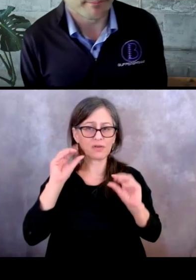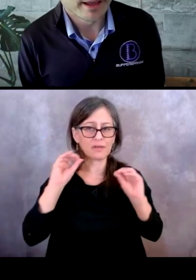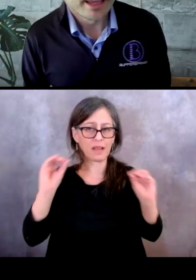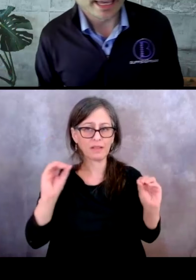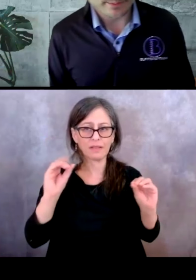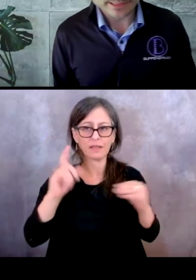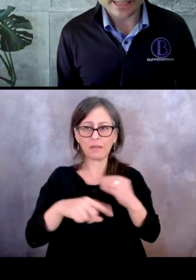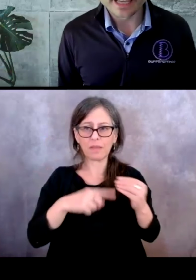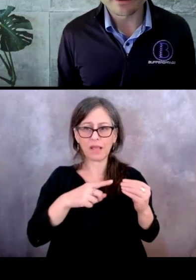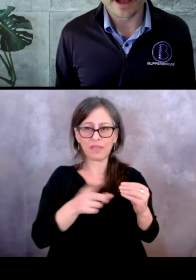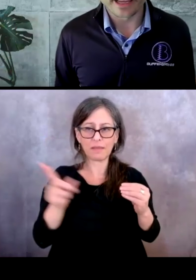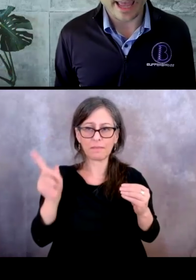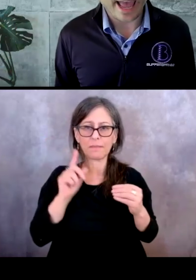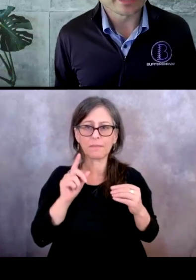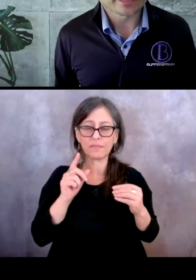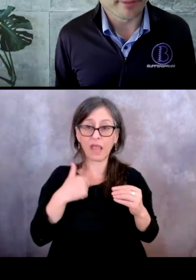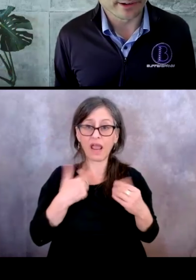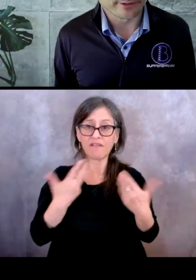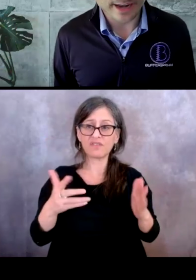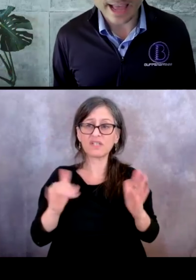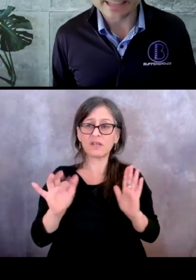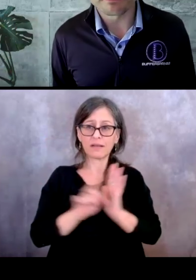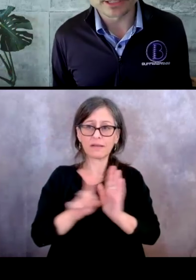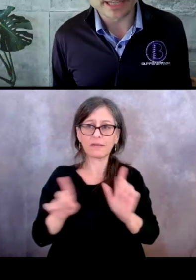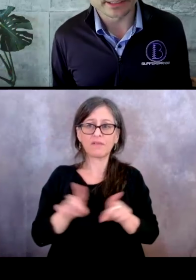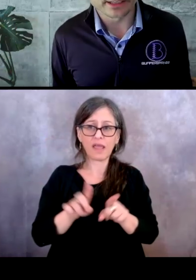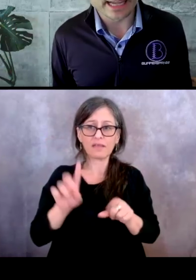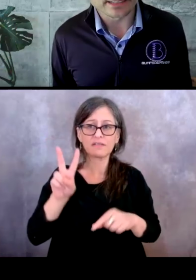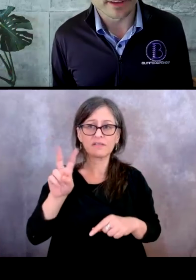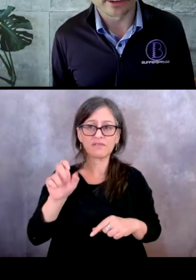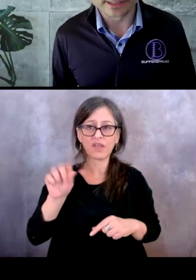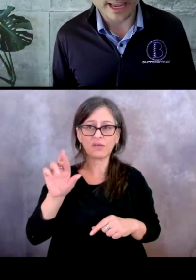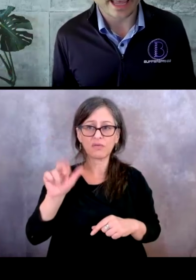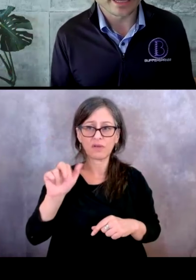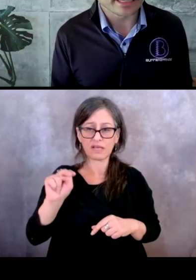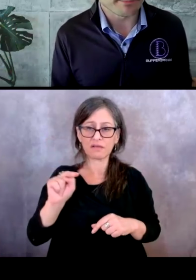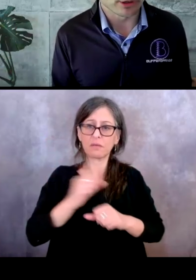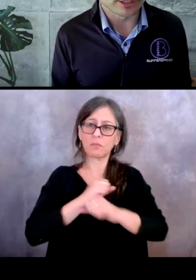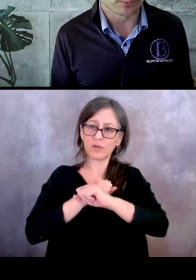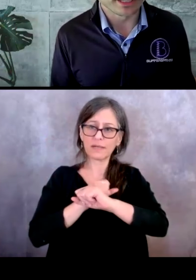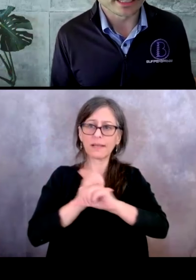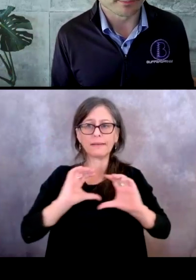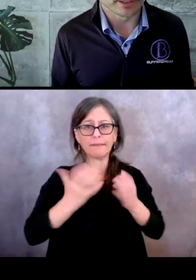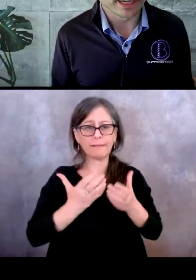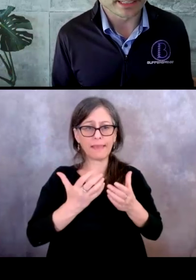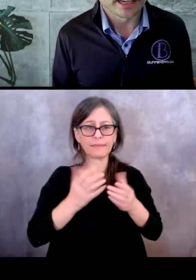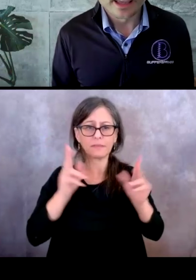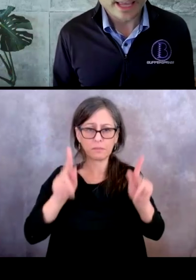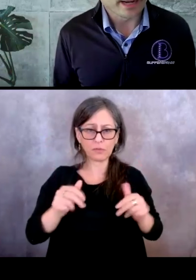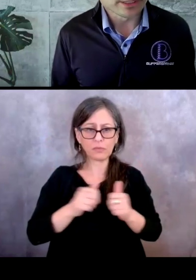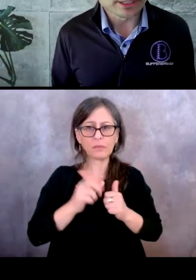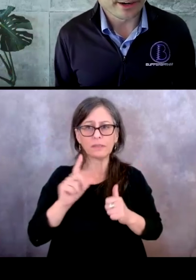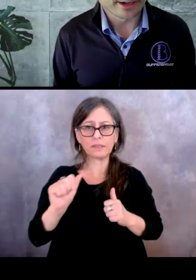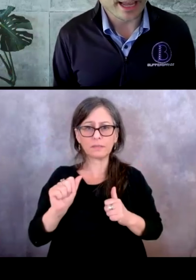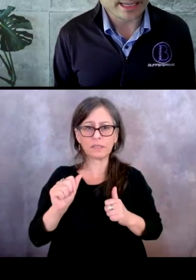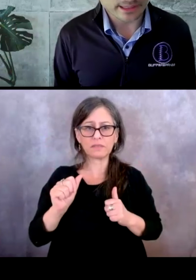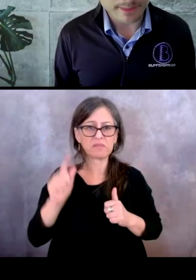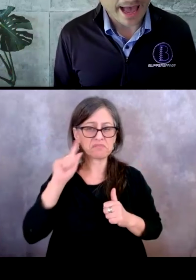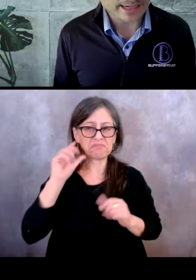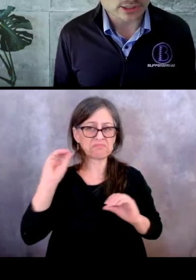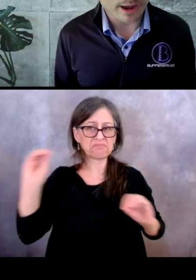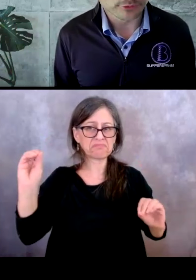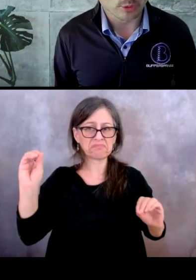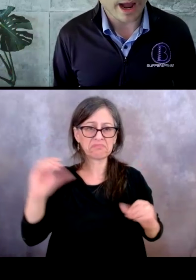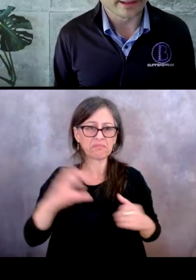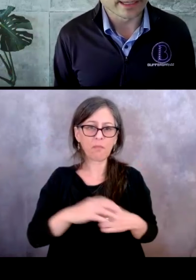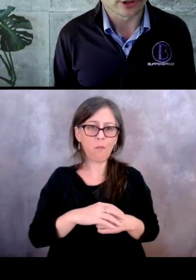any of them. And I was identifying as a veteran, as a protected class of veteran, and as a person with disabilities. And I wasn't hearing anything